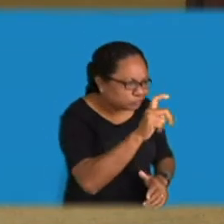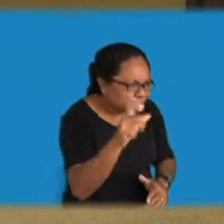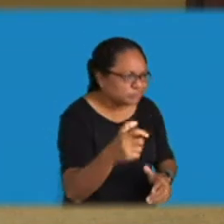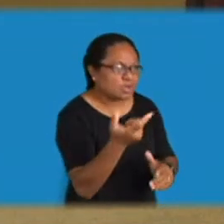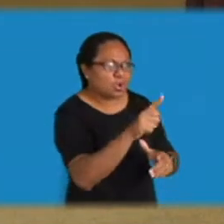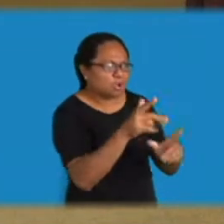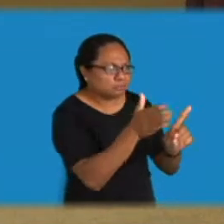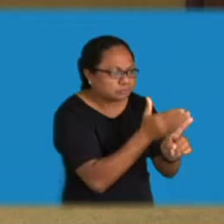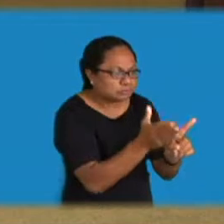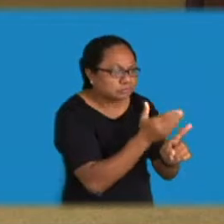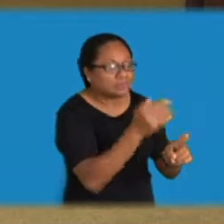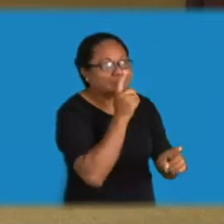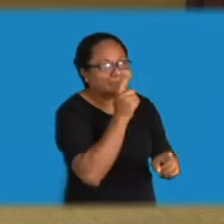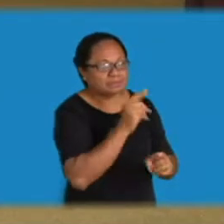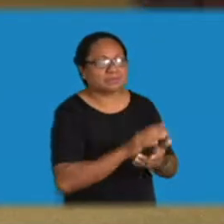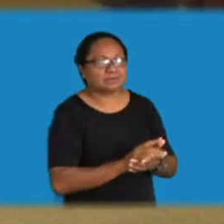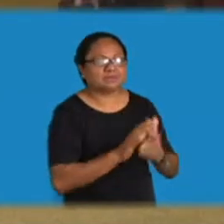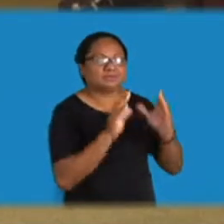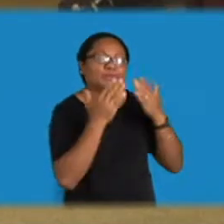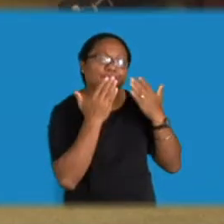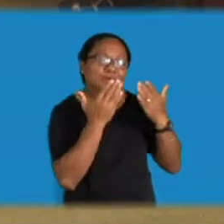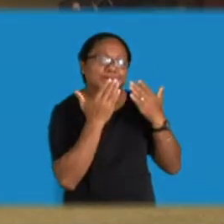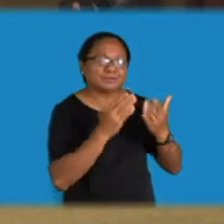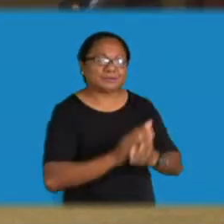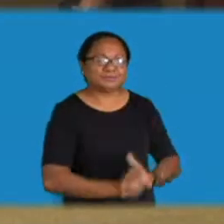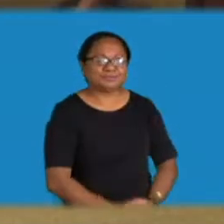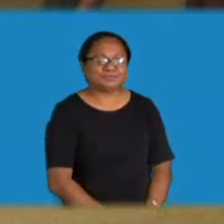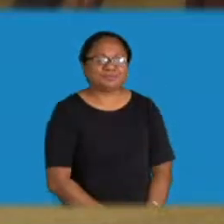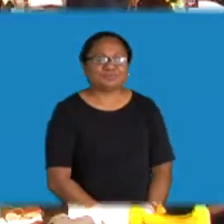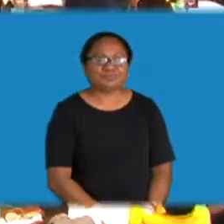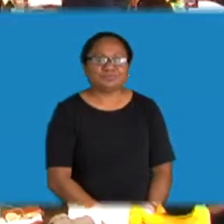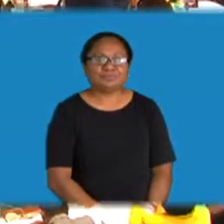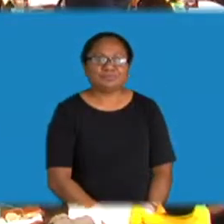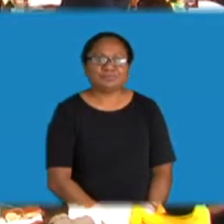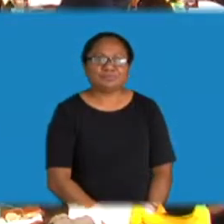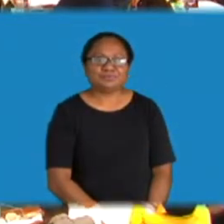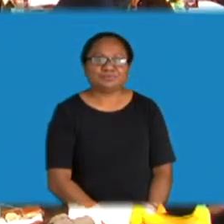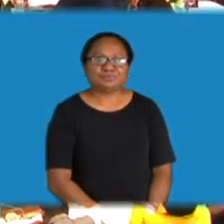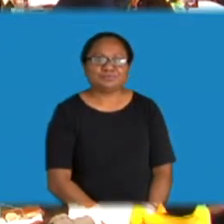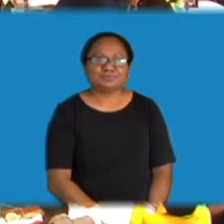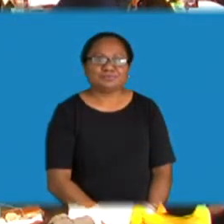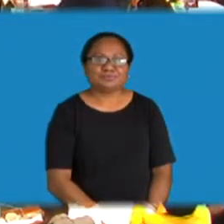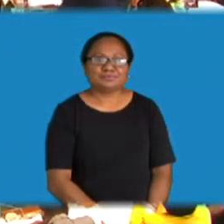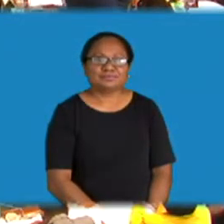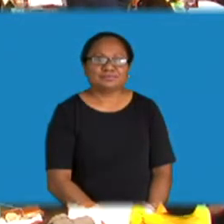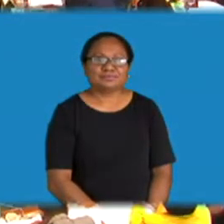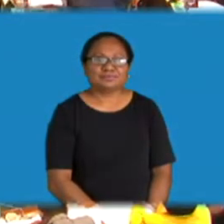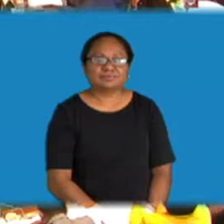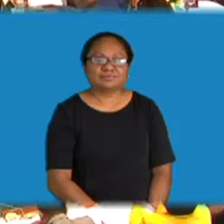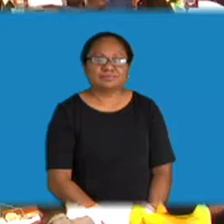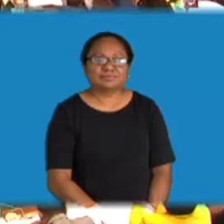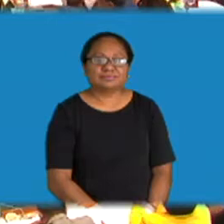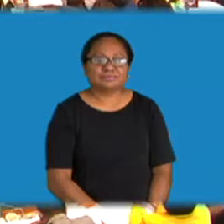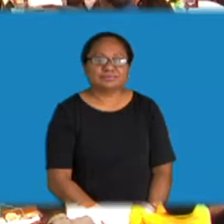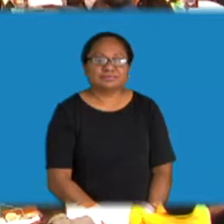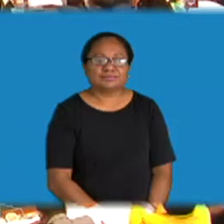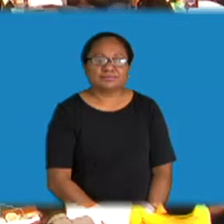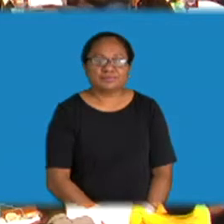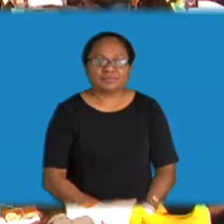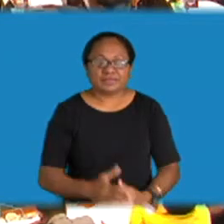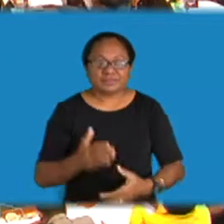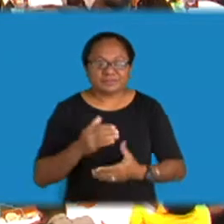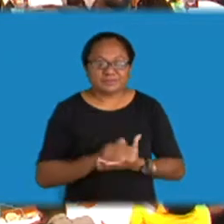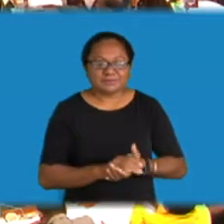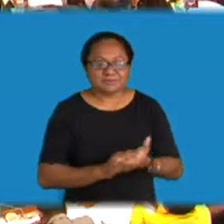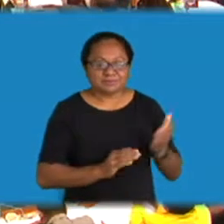being done by the police force. Thank you. Thank you, Honorable Rohit Rati. Yes, thank you,